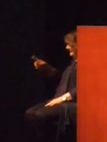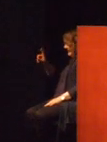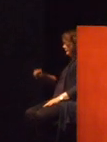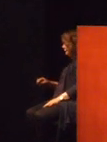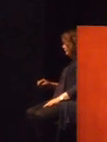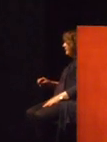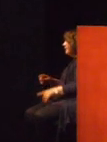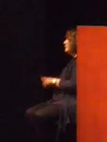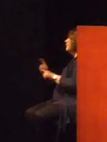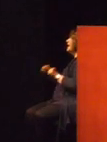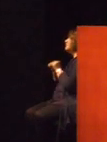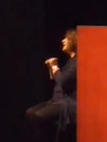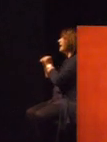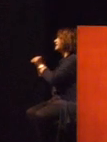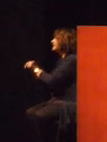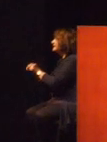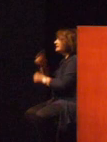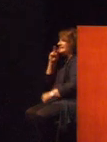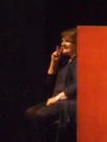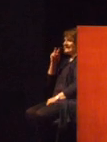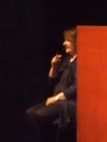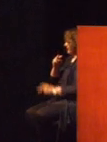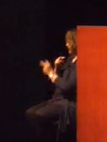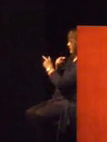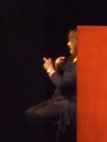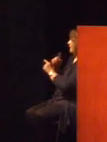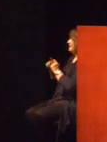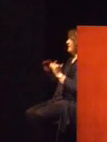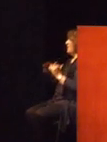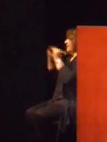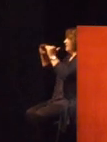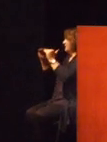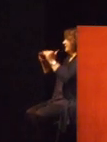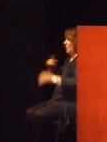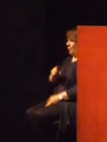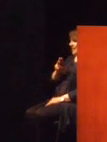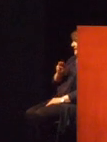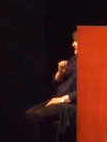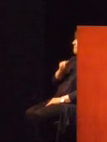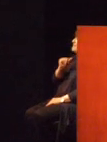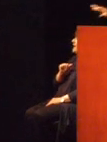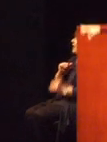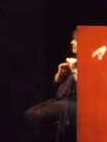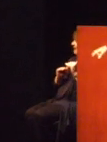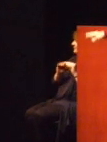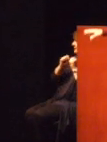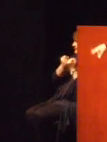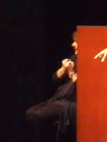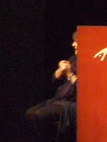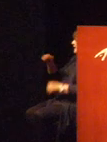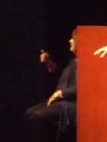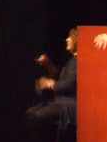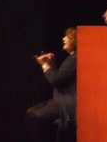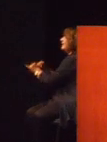we have to just constantly see them at two different levels, that one's the meta level of our society and one's the individual